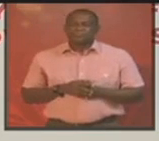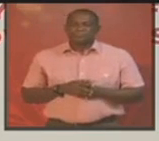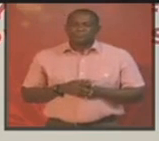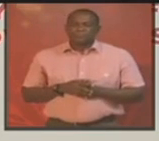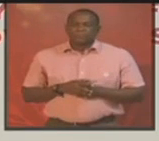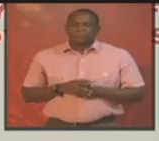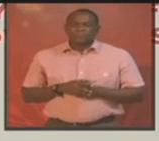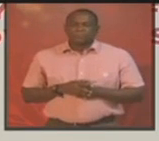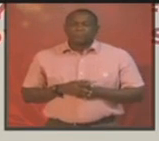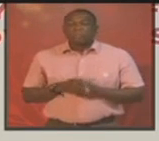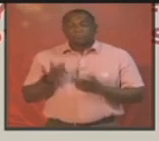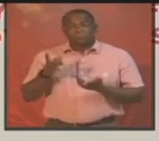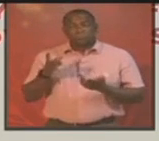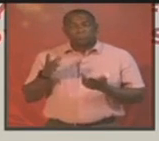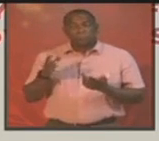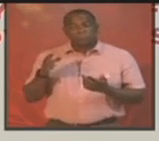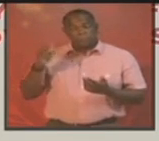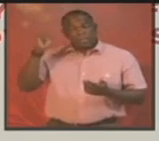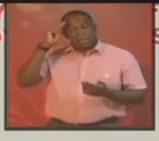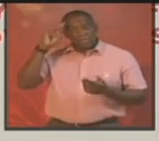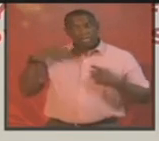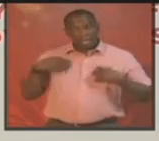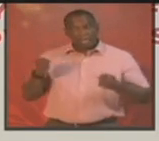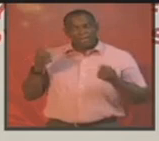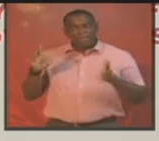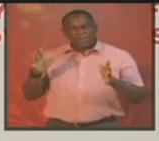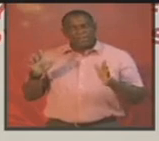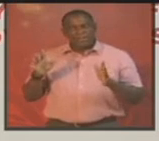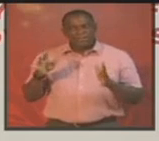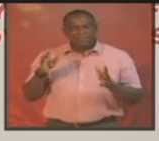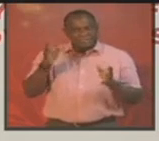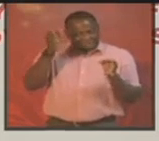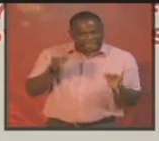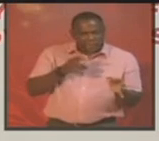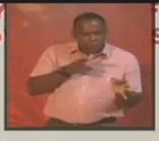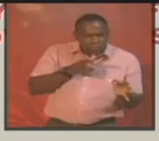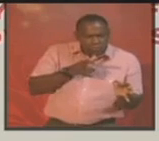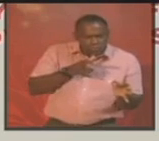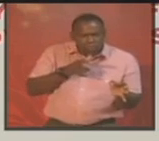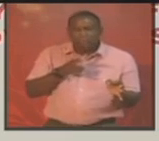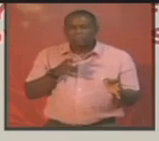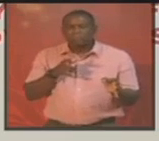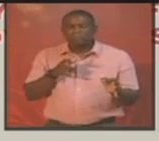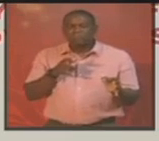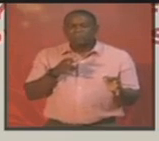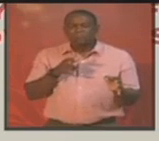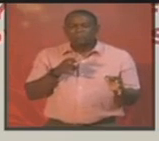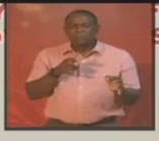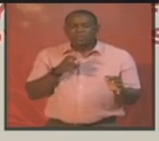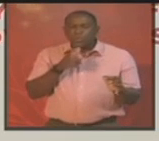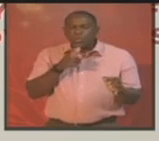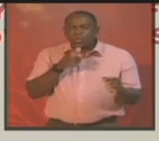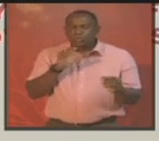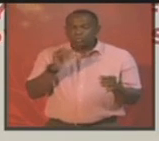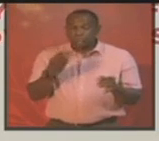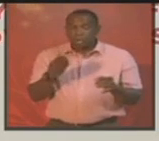have developed a very detailed grid of all healthcare workers, frontline